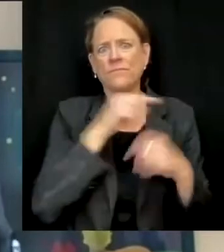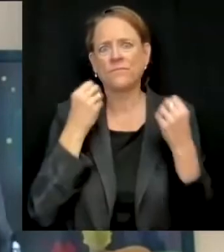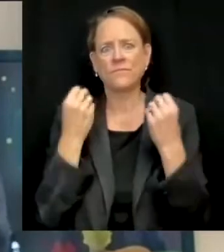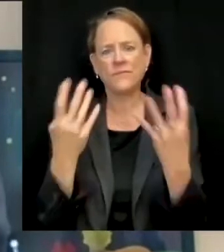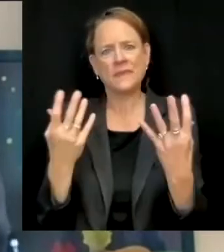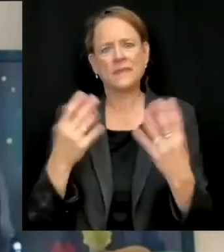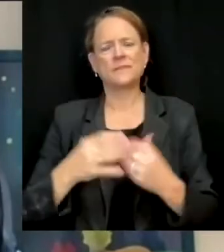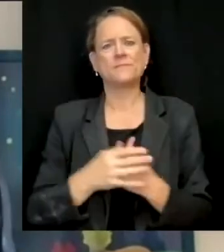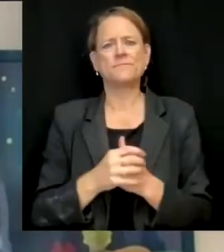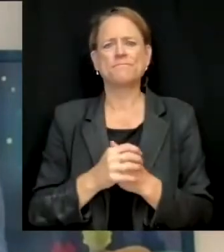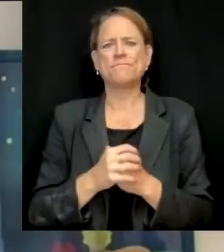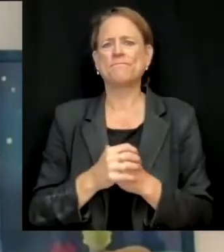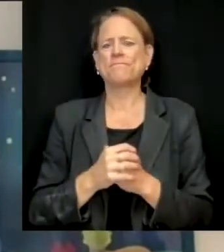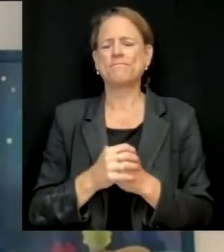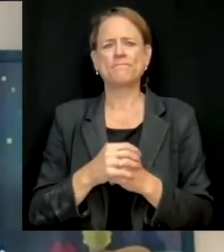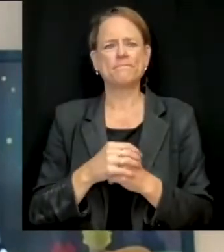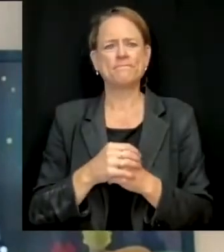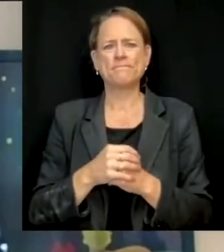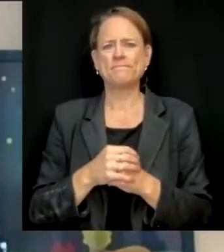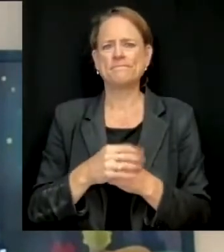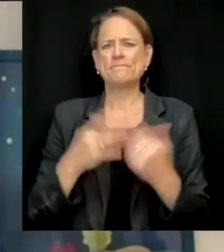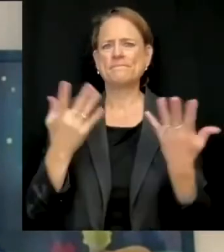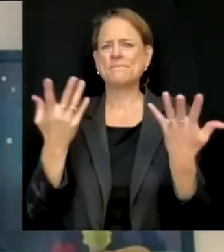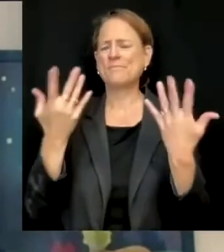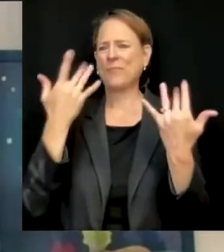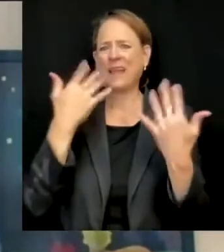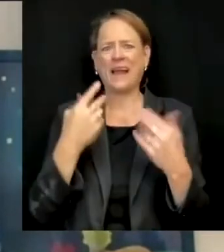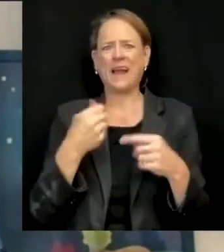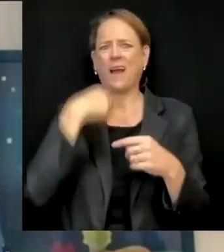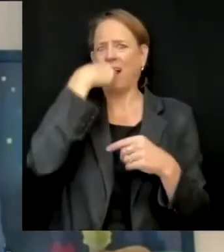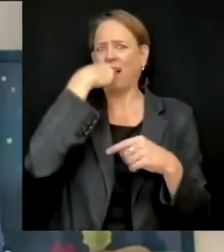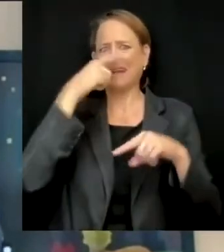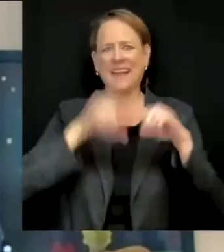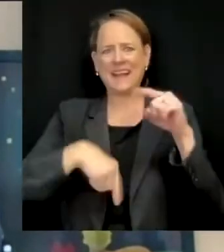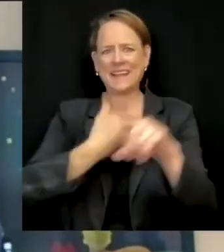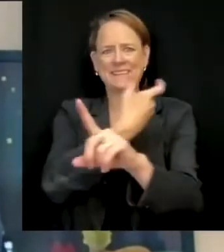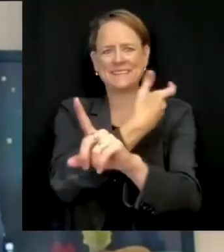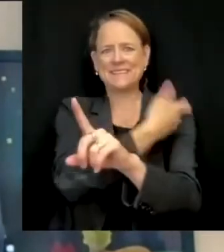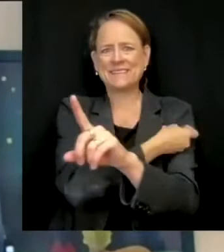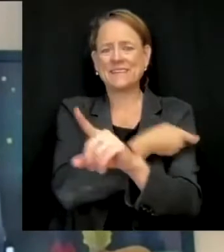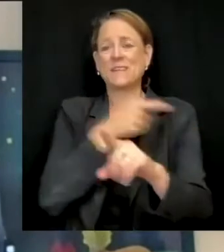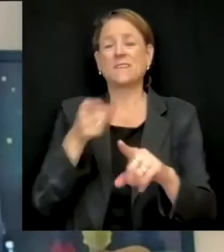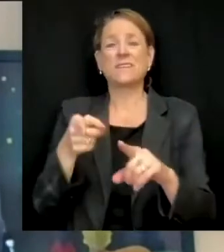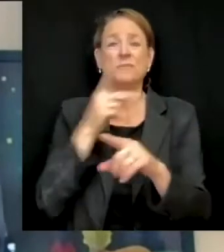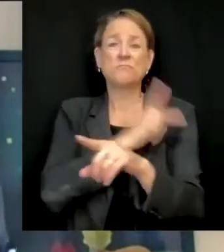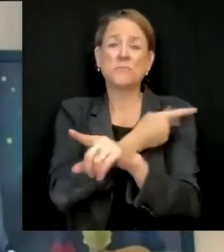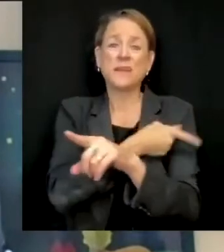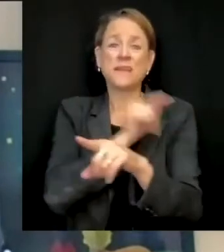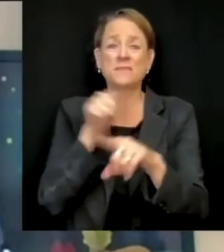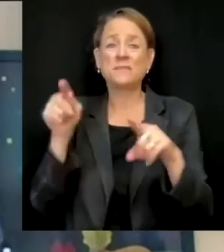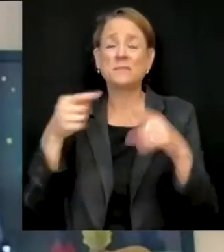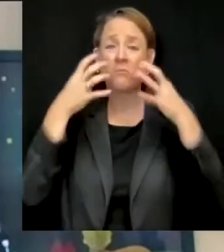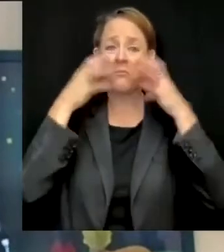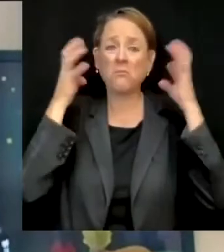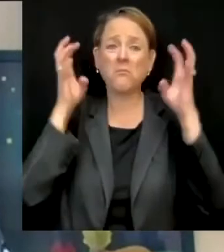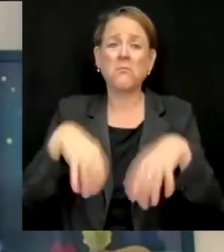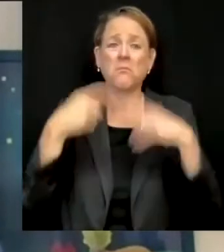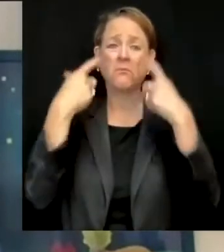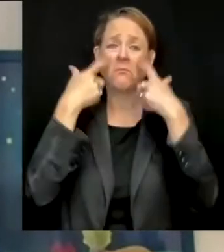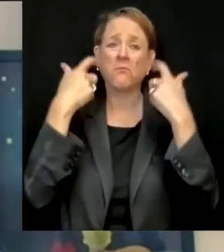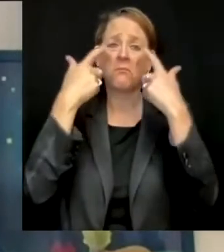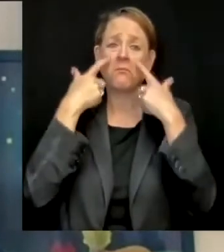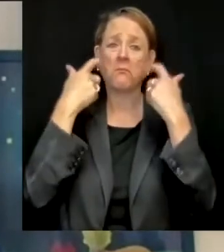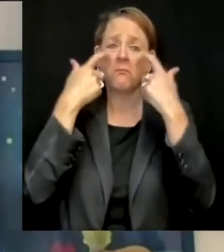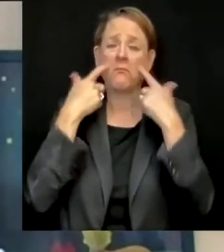they tell me they didn't know. They thought it was a hoax. They thought it was political. They